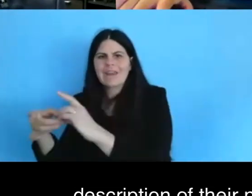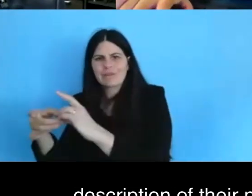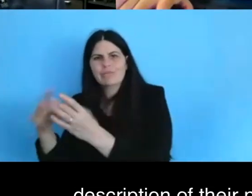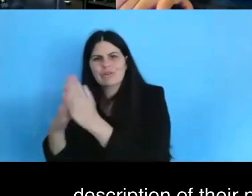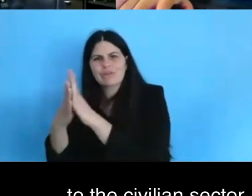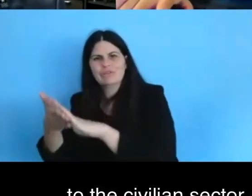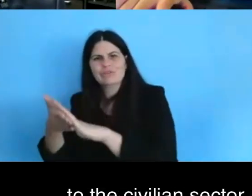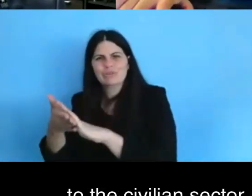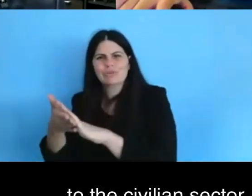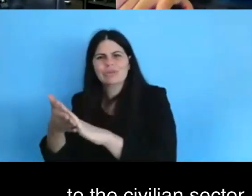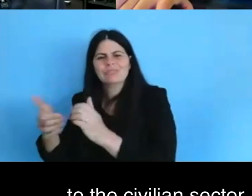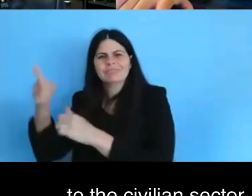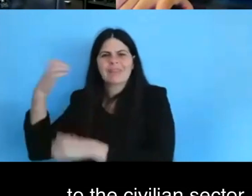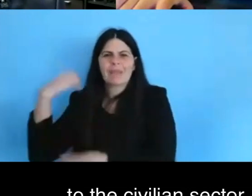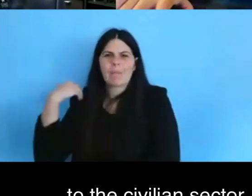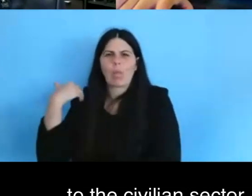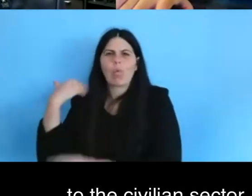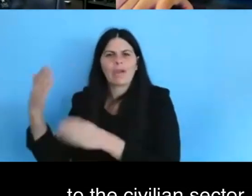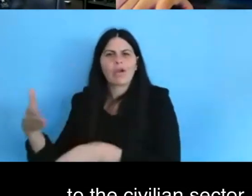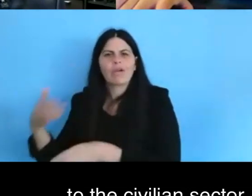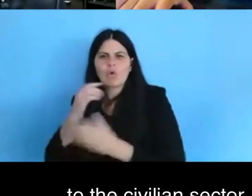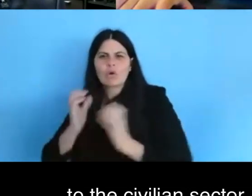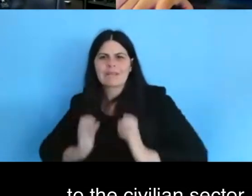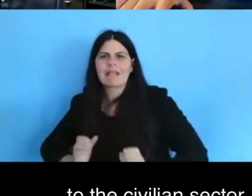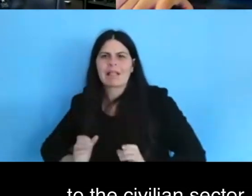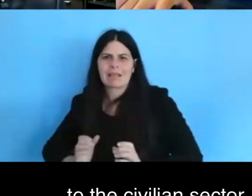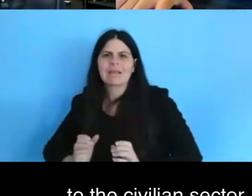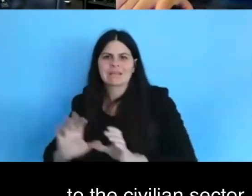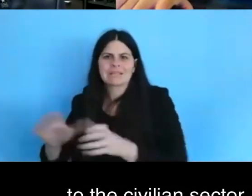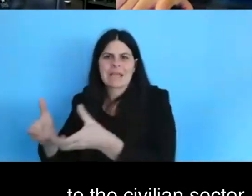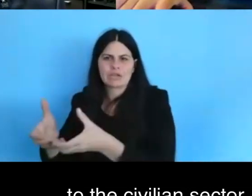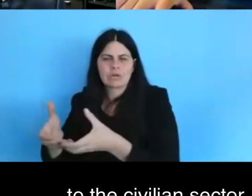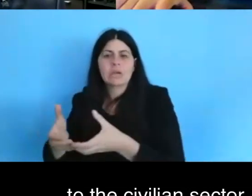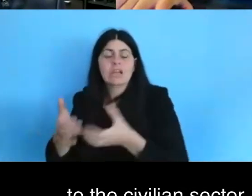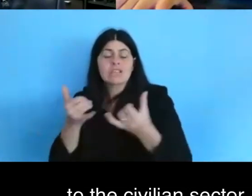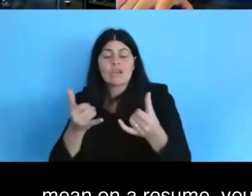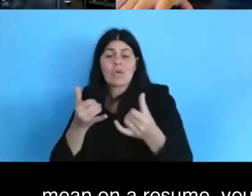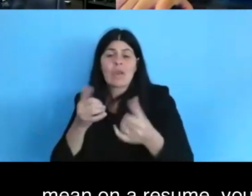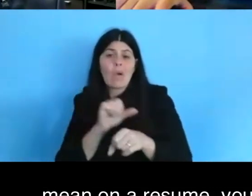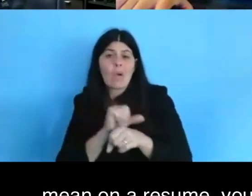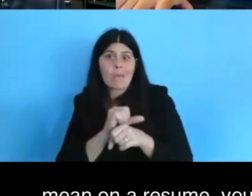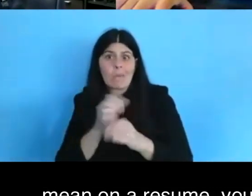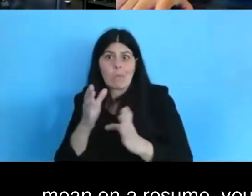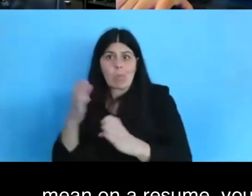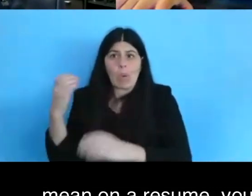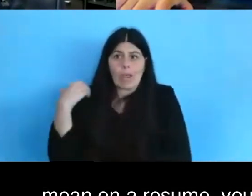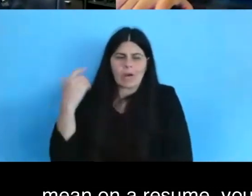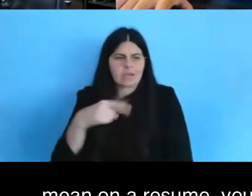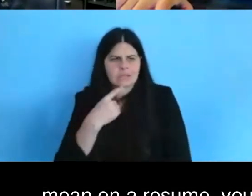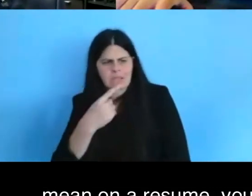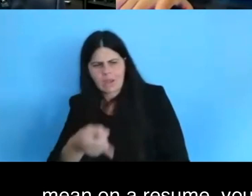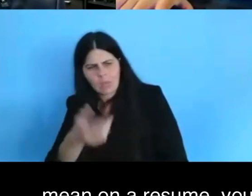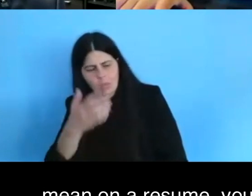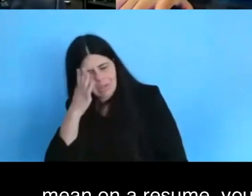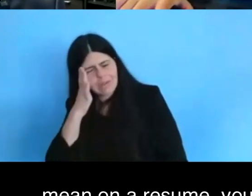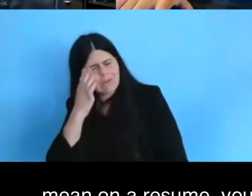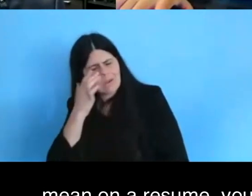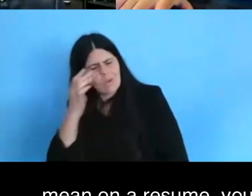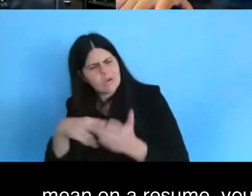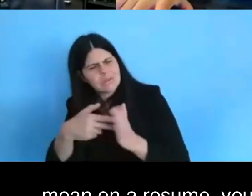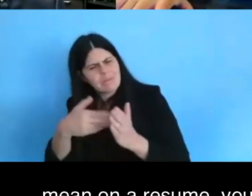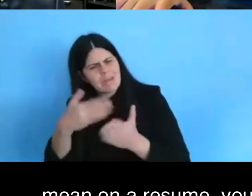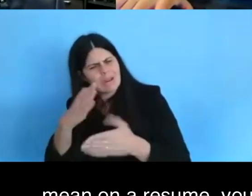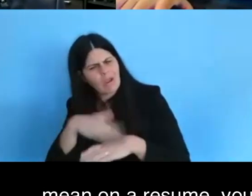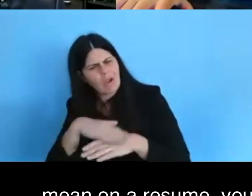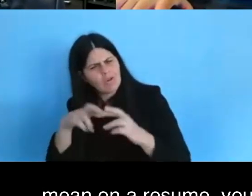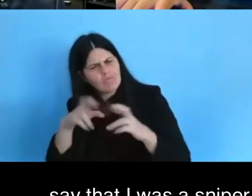employer and to the civilian sector. And this way, not only the employer can understand, well, what's this mean on a resume? I saw this veteran put this down. The veteran